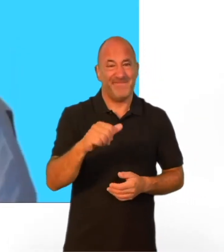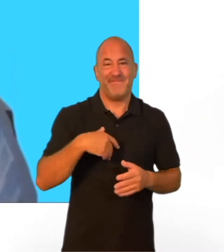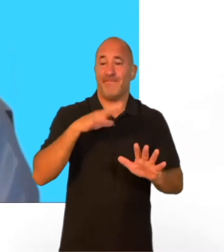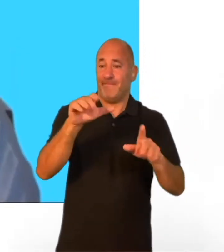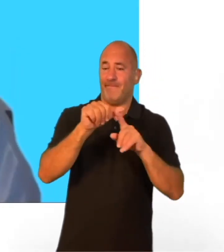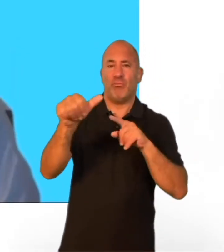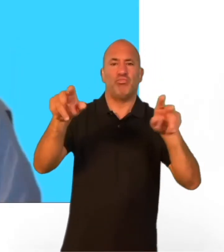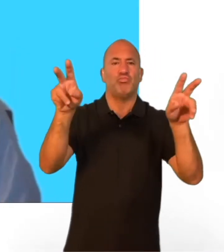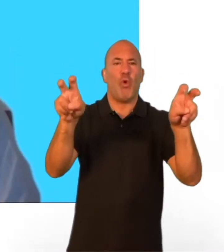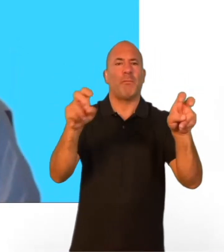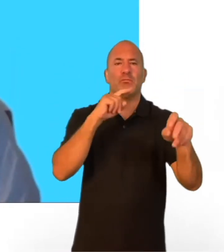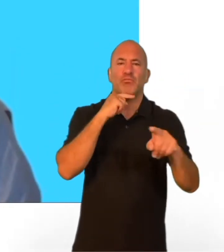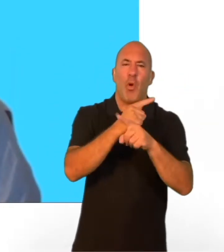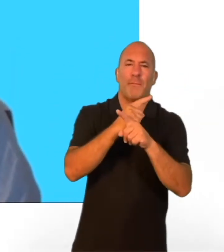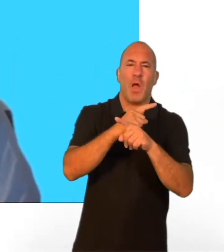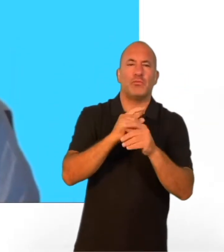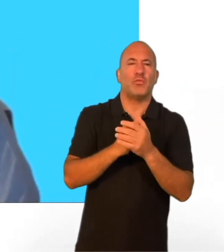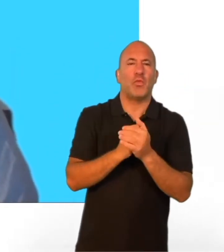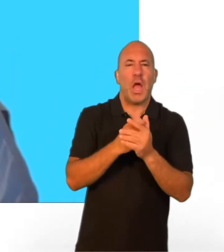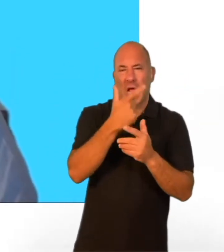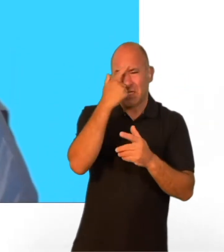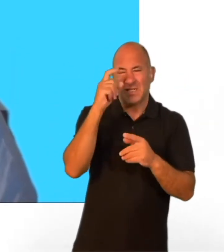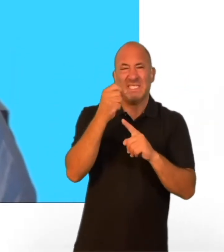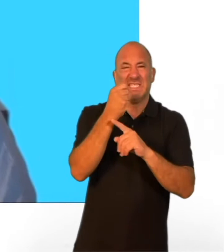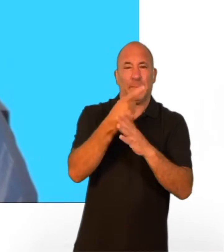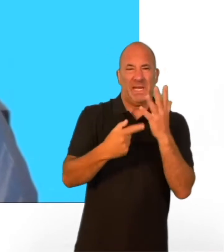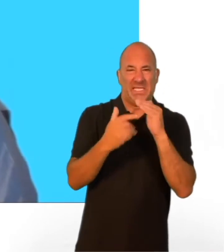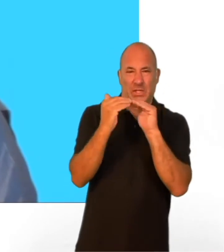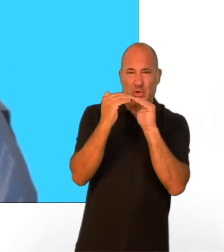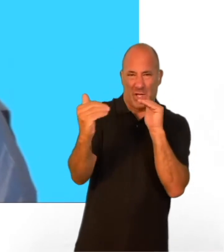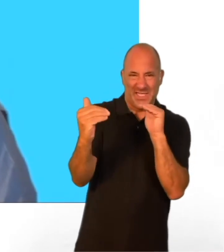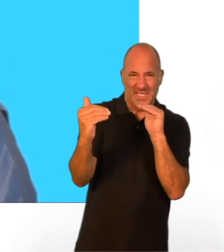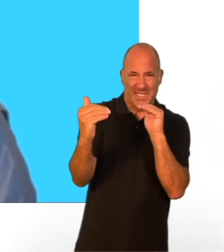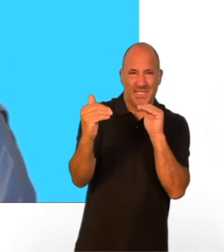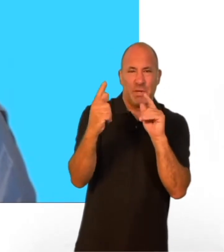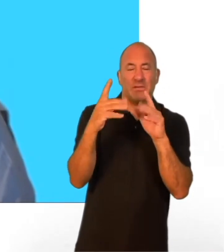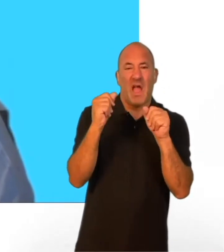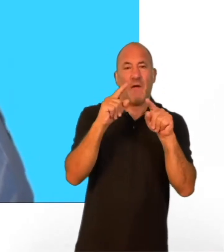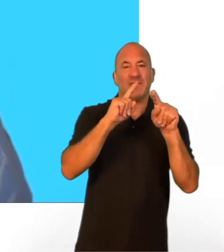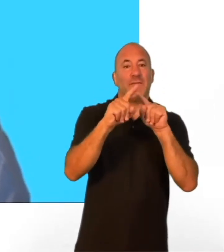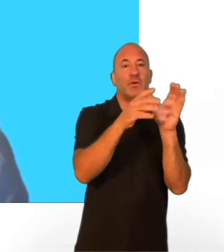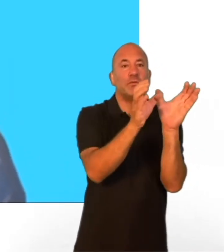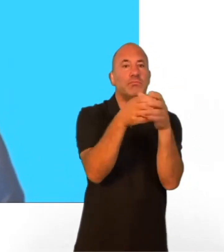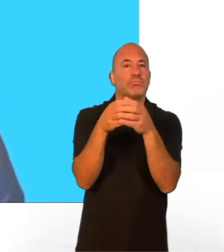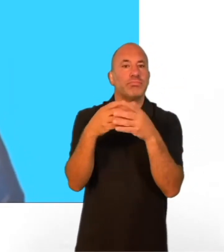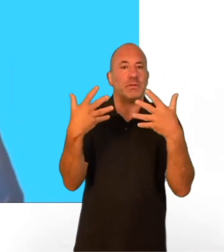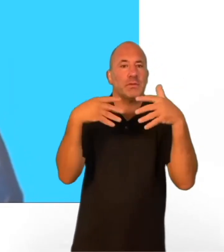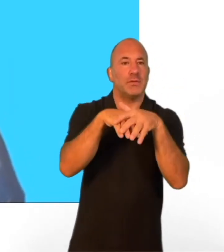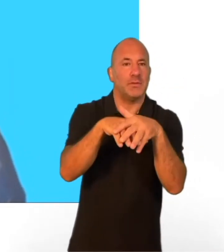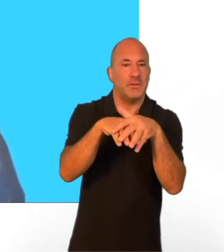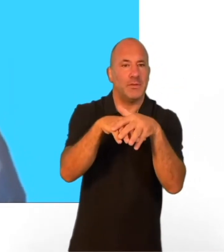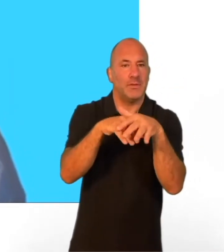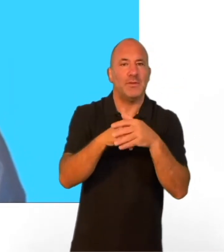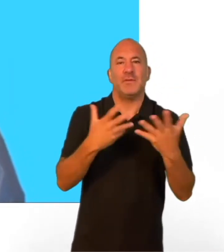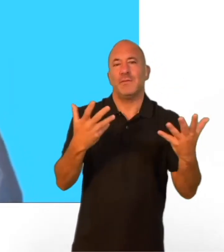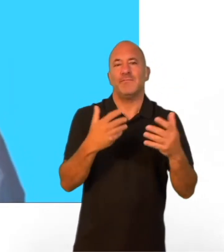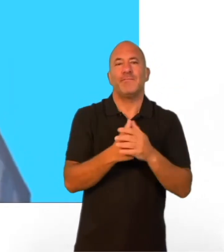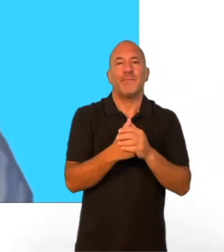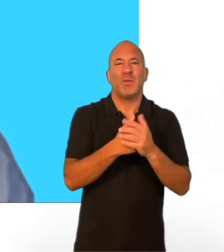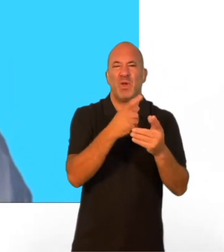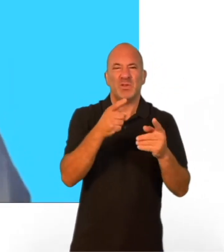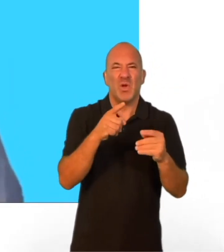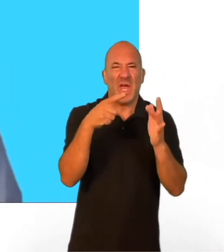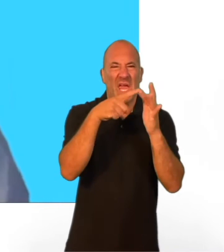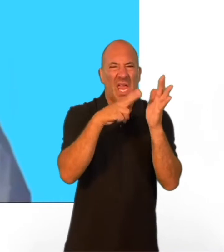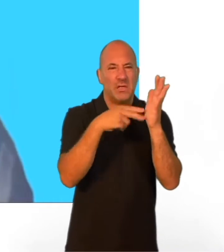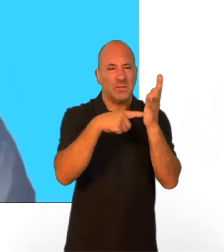was thinking about an intersectional understanding of disability justice. So I guess we should probably just say, for anyone